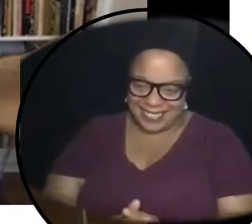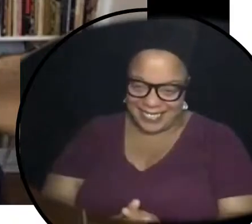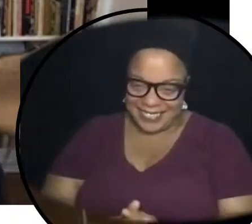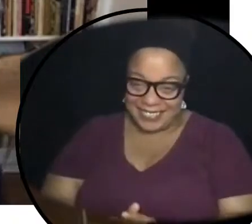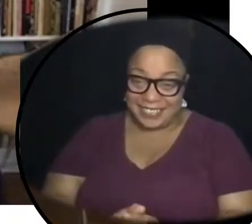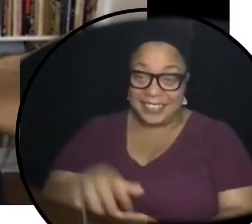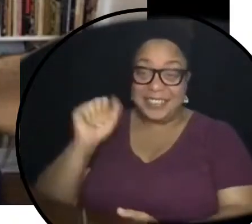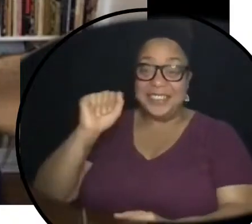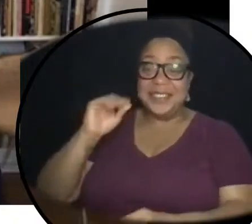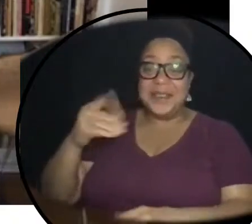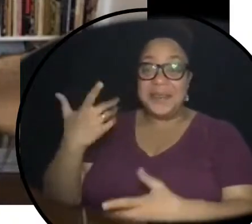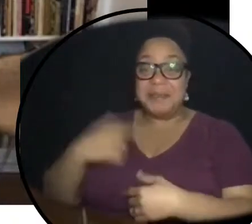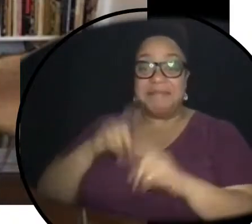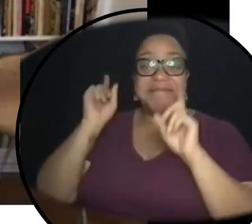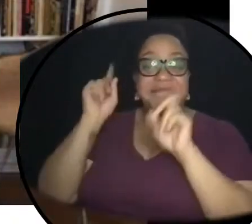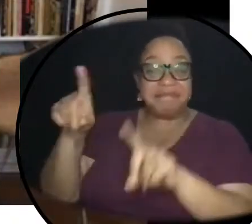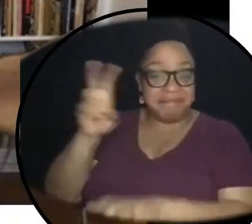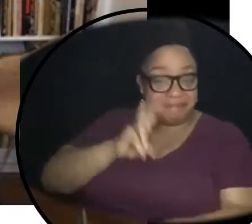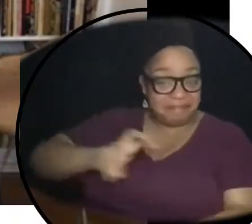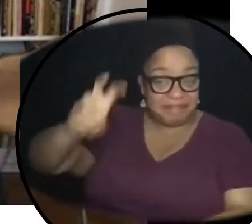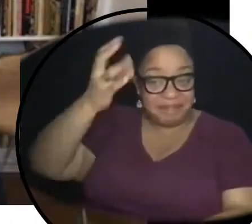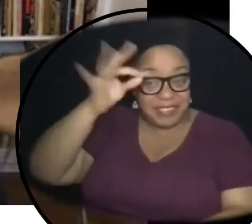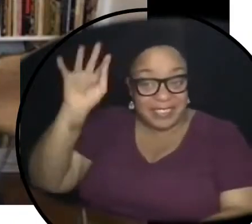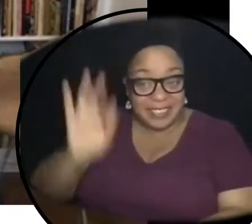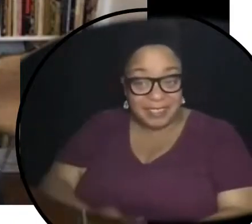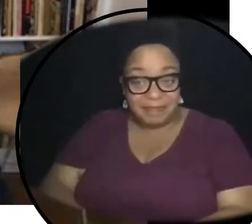French police.